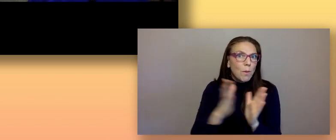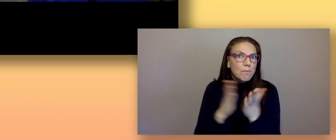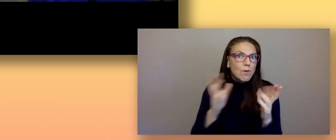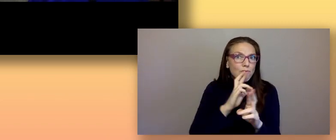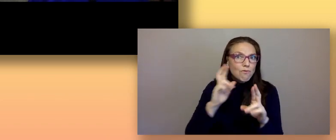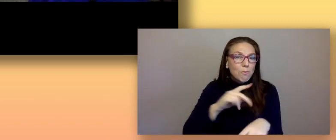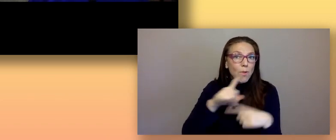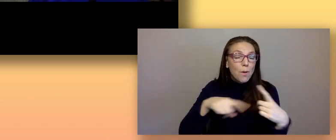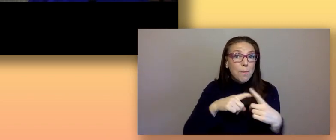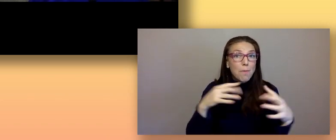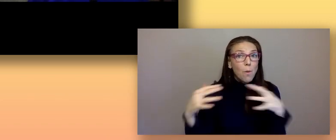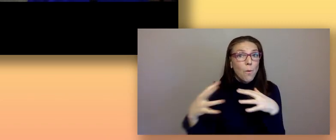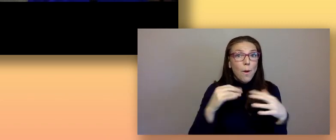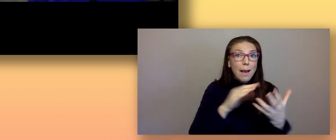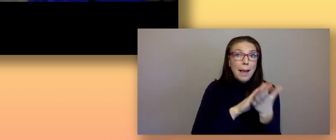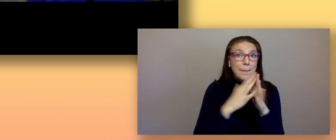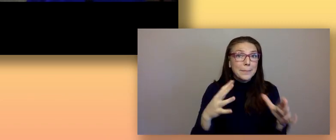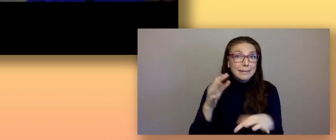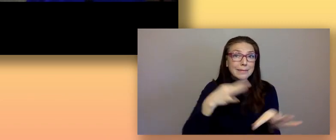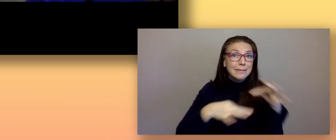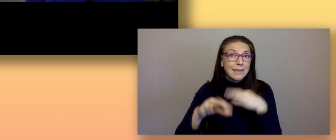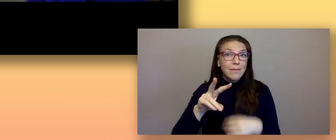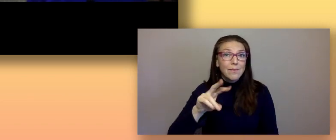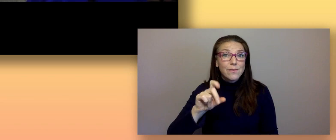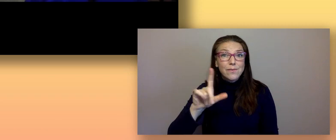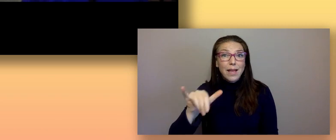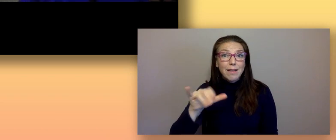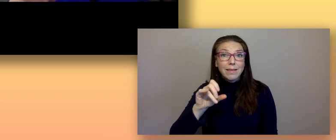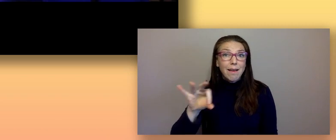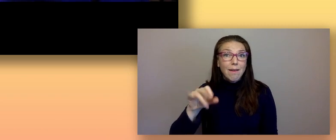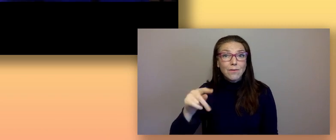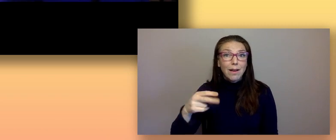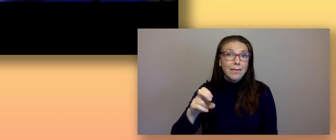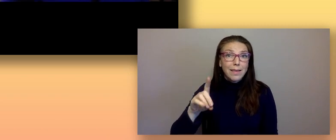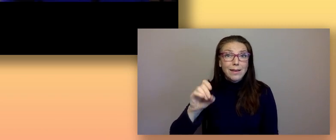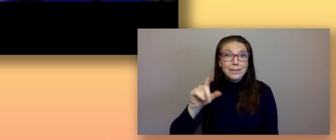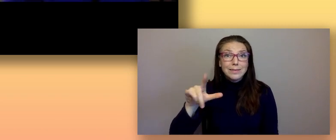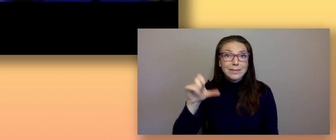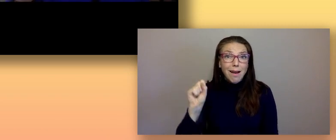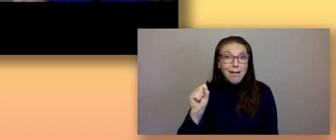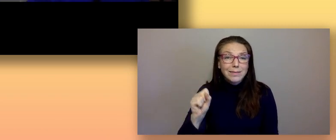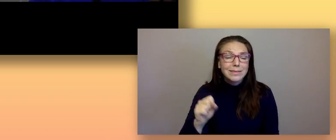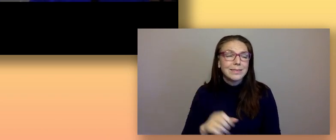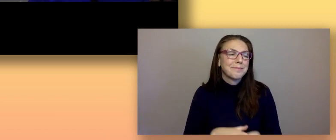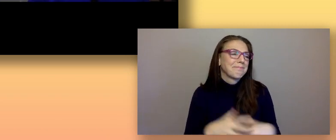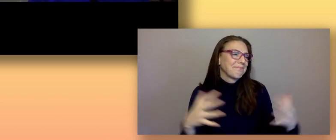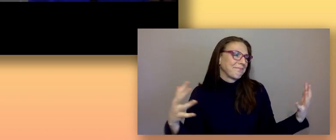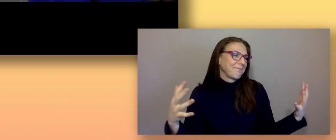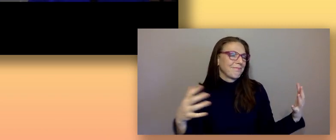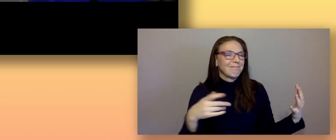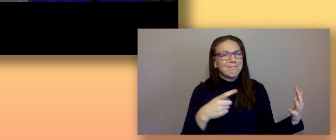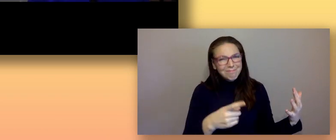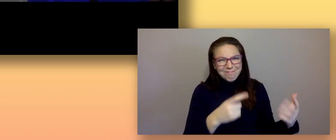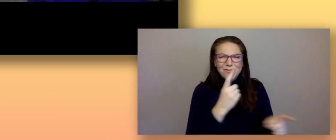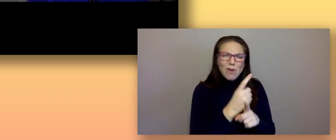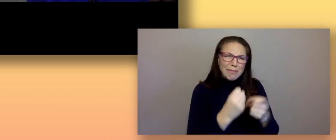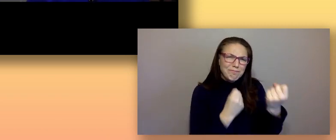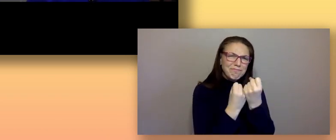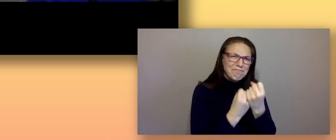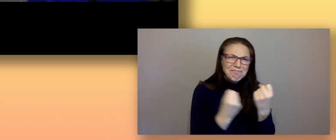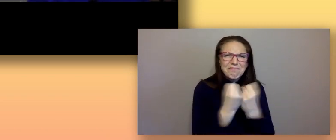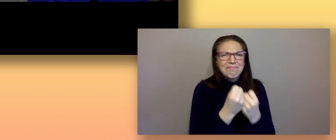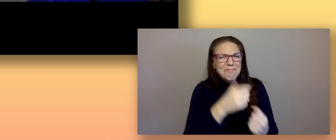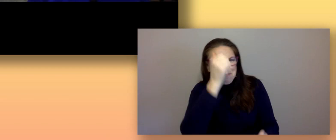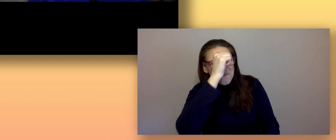report on War and Peace instead of Valley of the Dolls. That shows me just how much you're my bro.